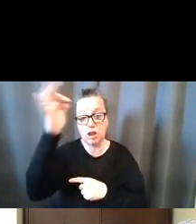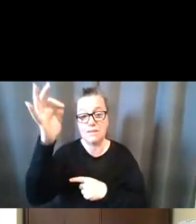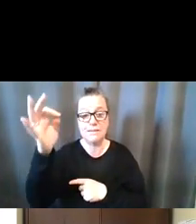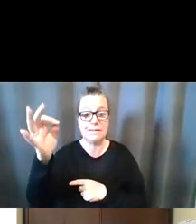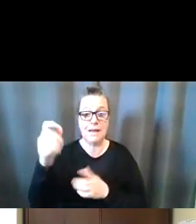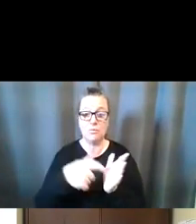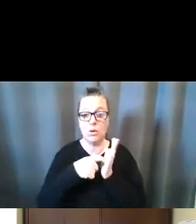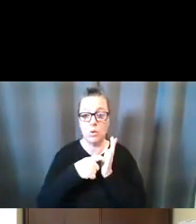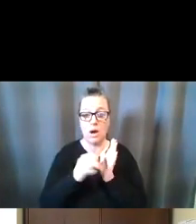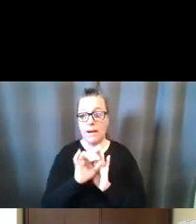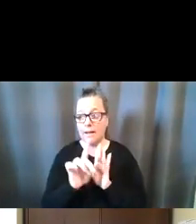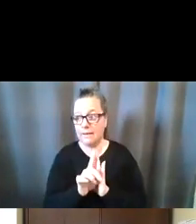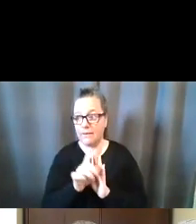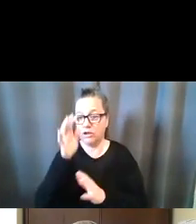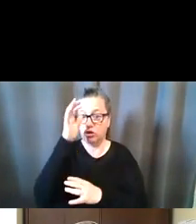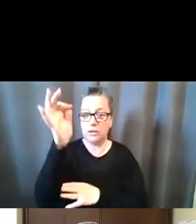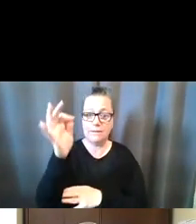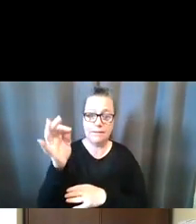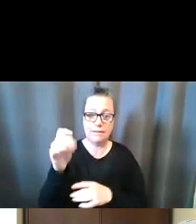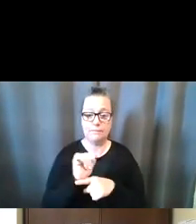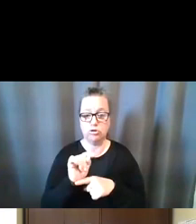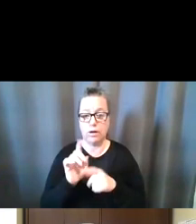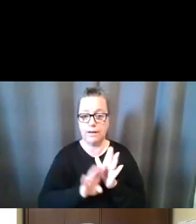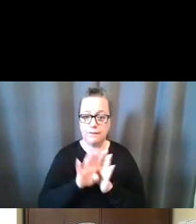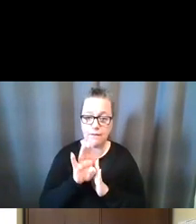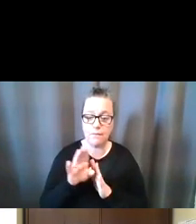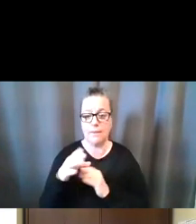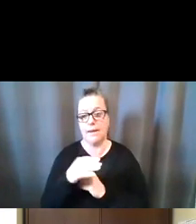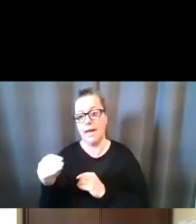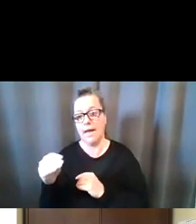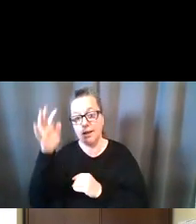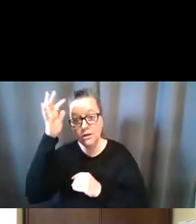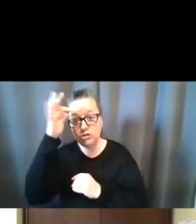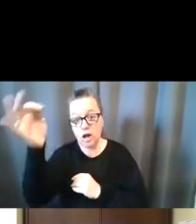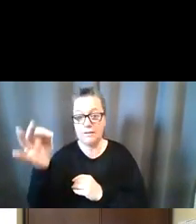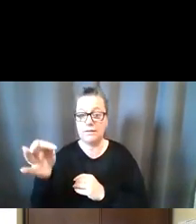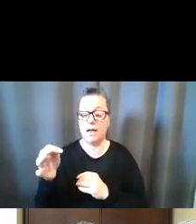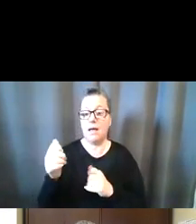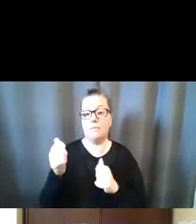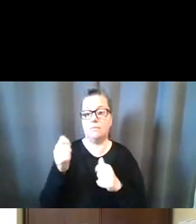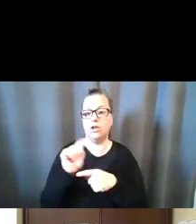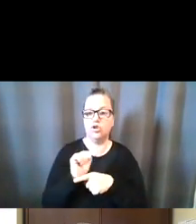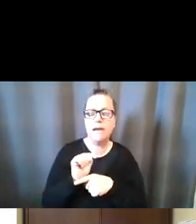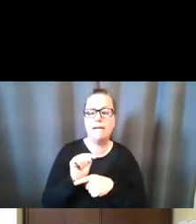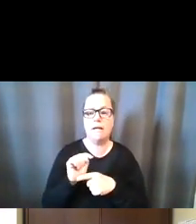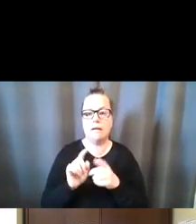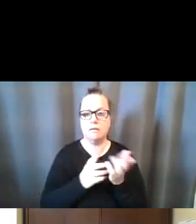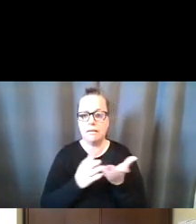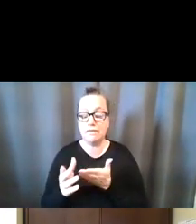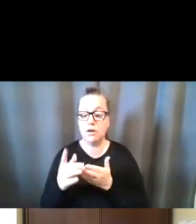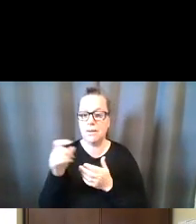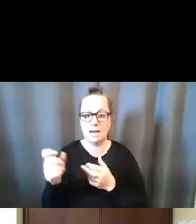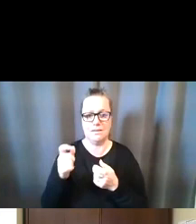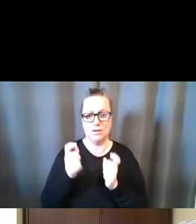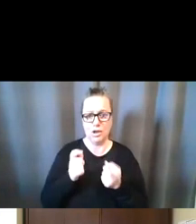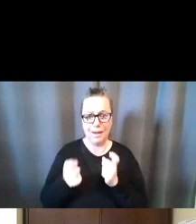requirement identification and just-in-time training development and just-in-time training delivery because of the rapid iterative nature